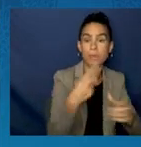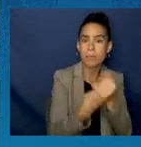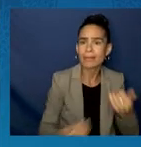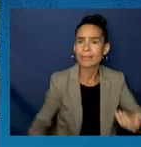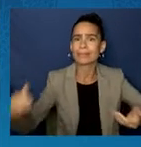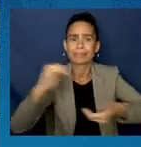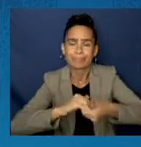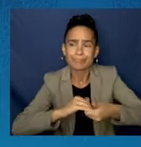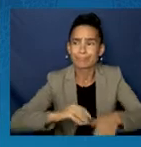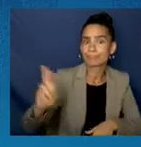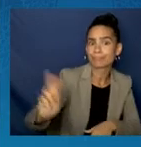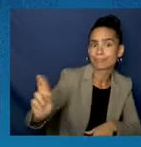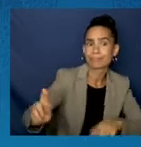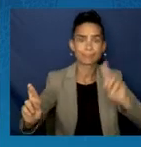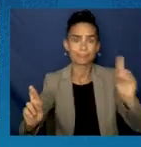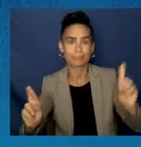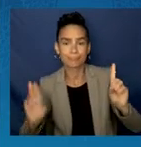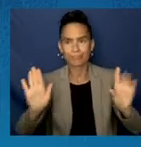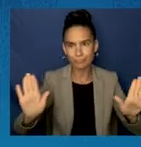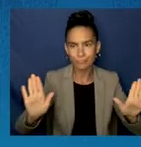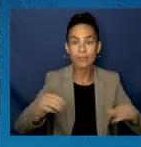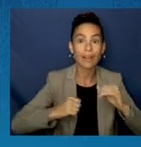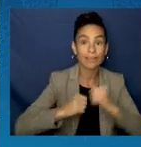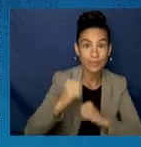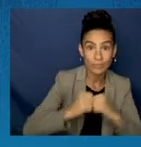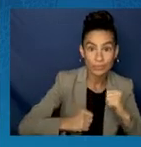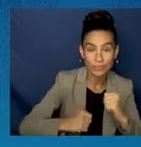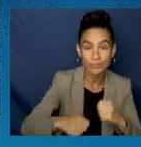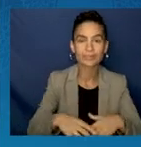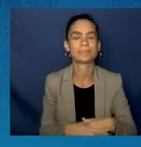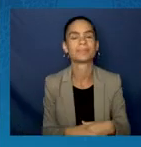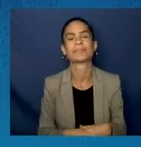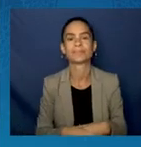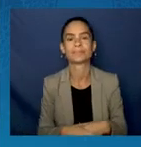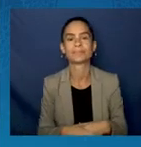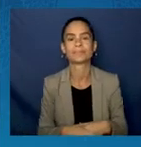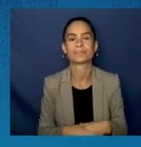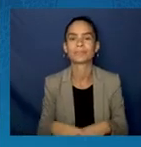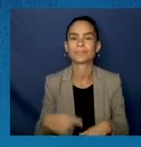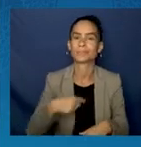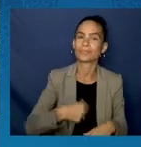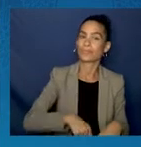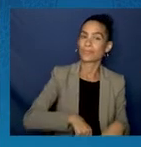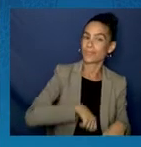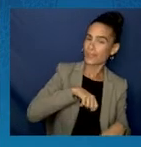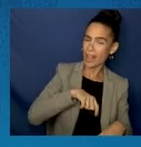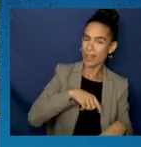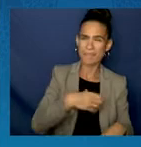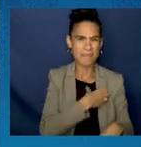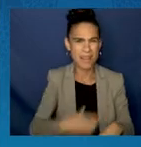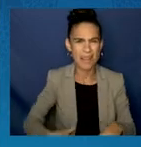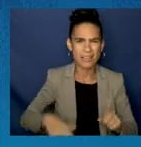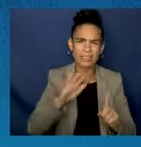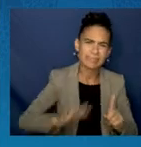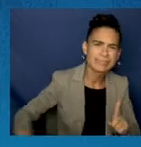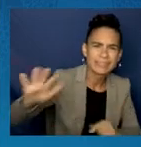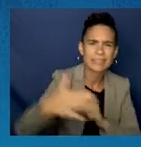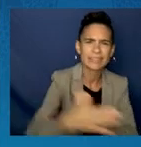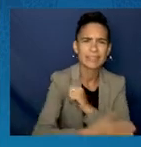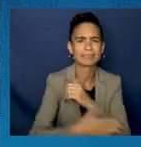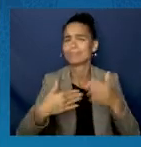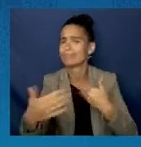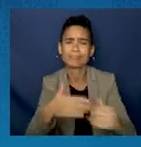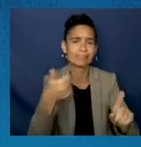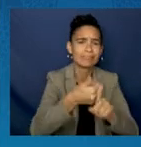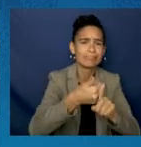from around the country, regardless of party affiliation, have seen and have really been leaders in